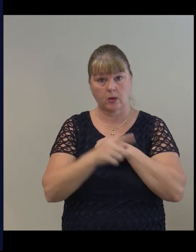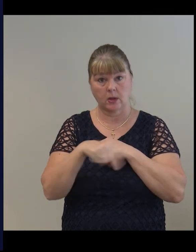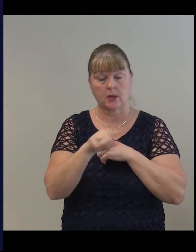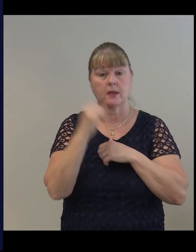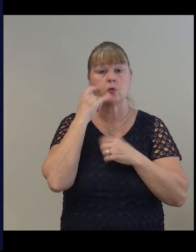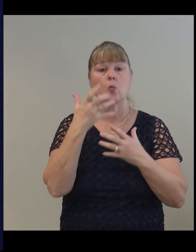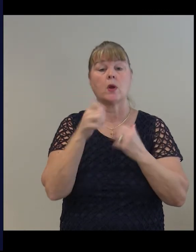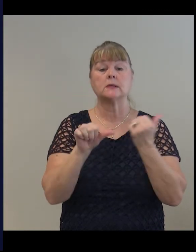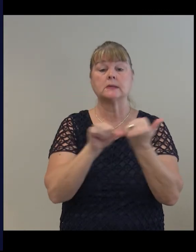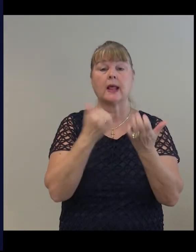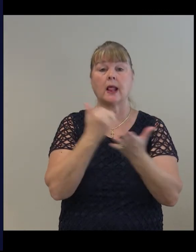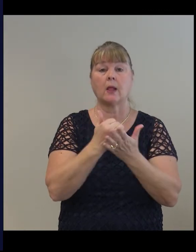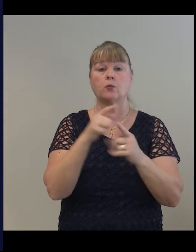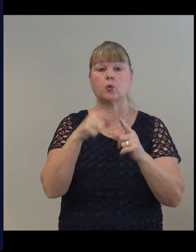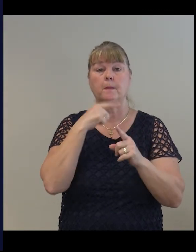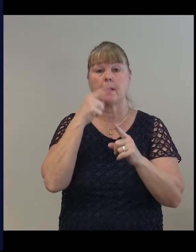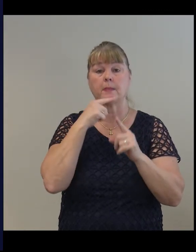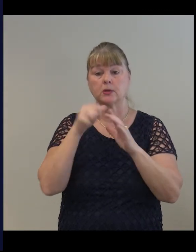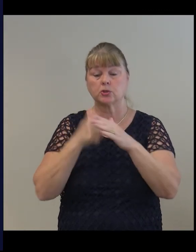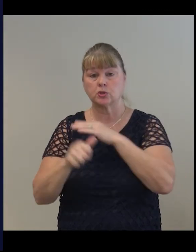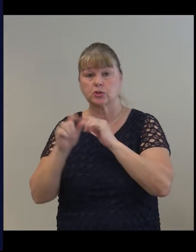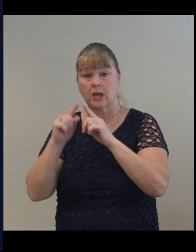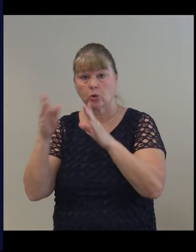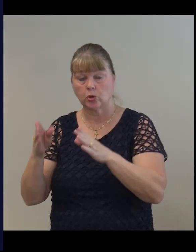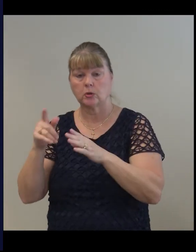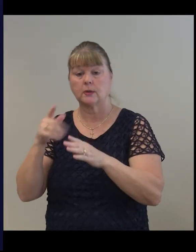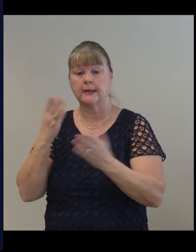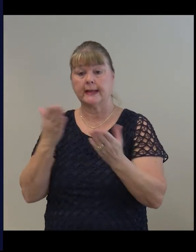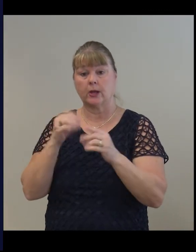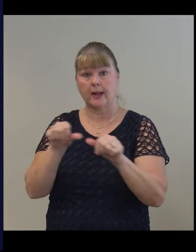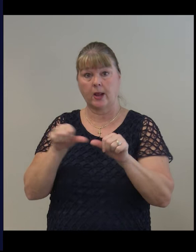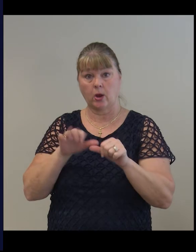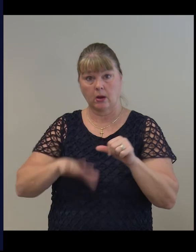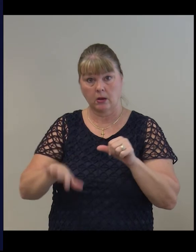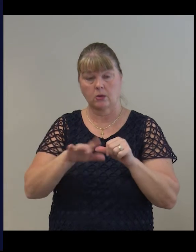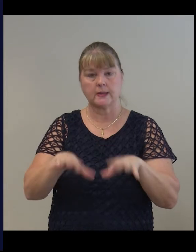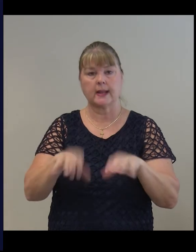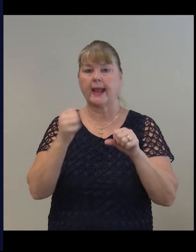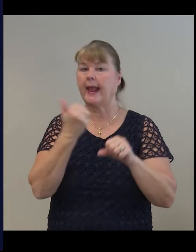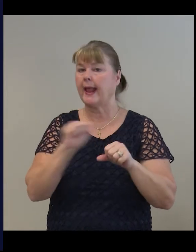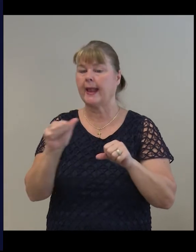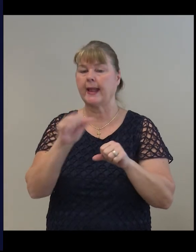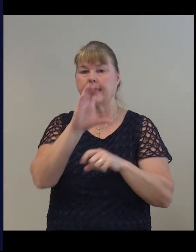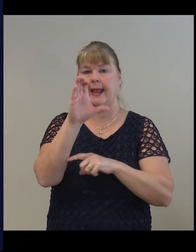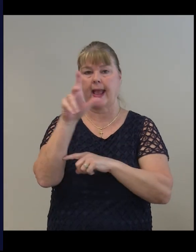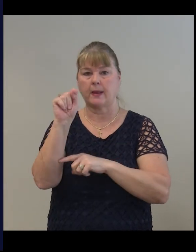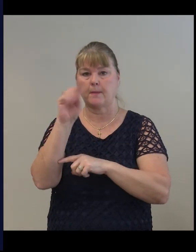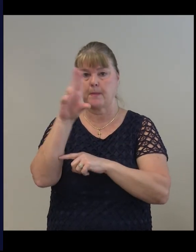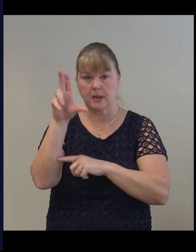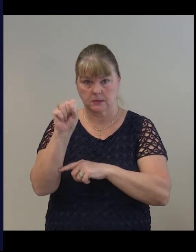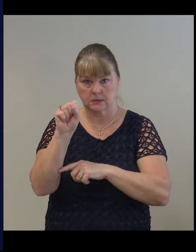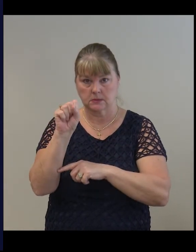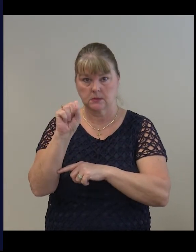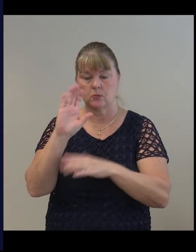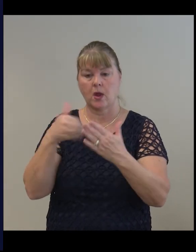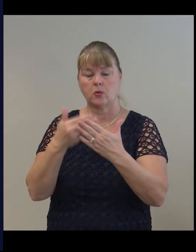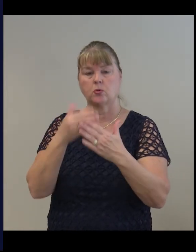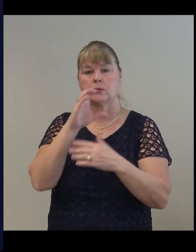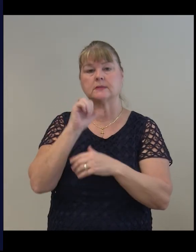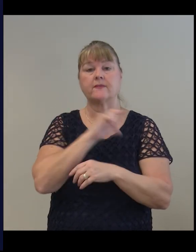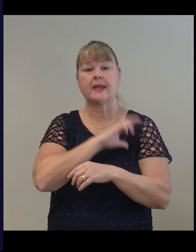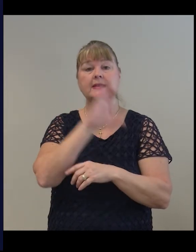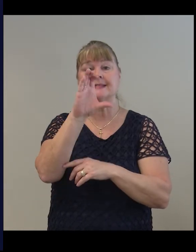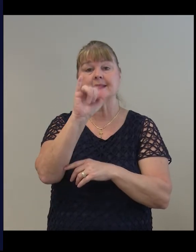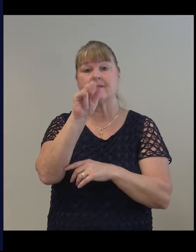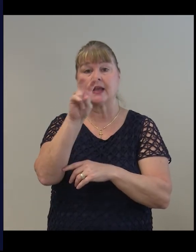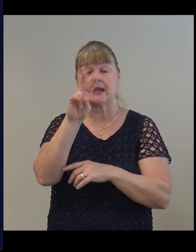If you want assistance getting to a public shelter in an inland county, you can take any Chatham area transit bus to the Savannah